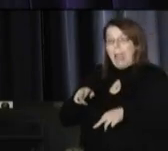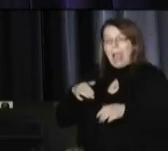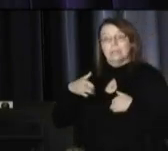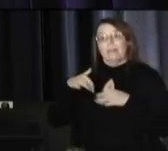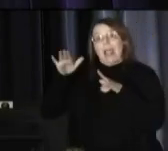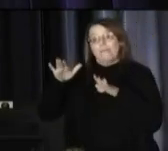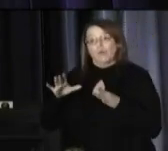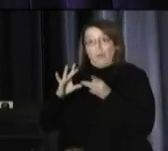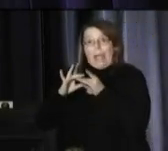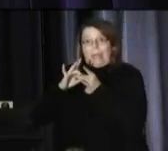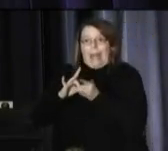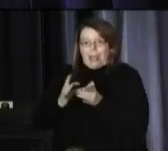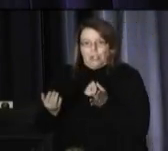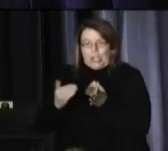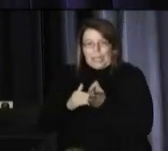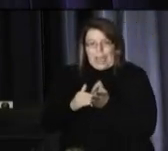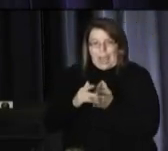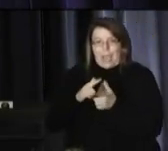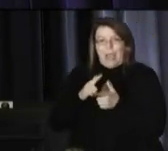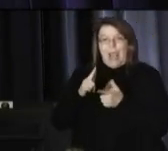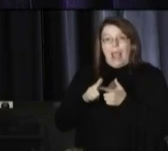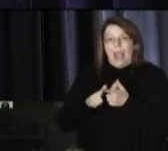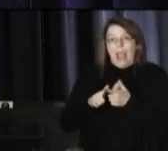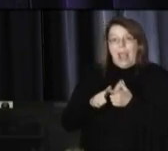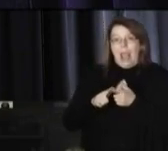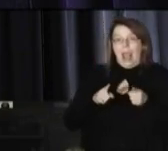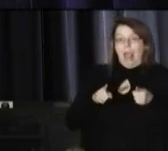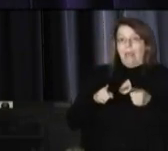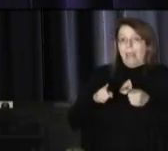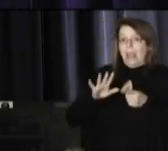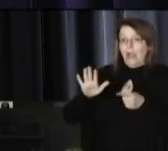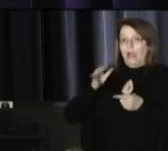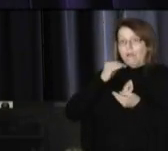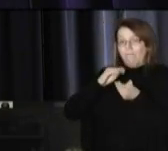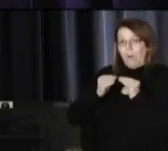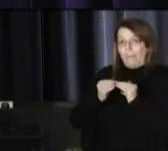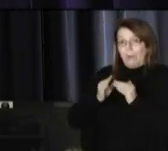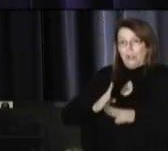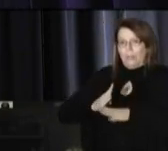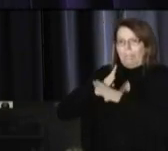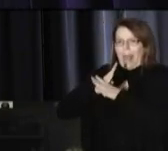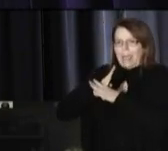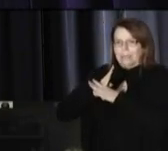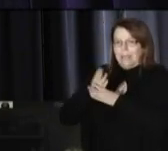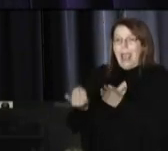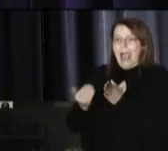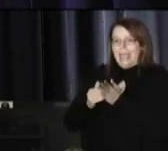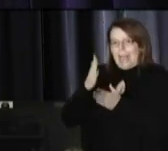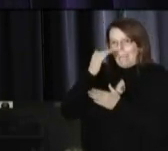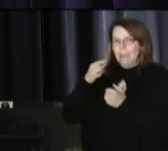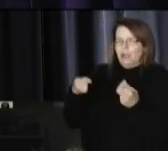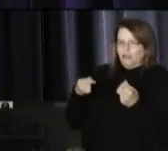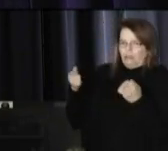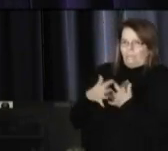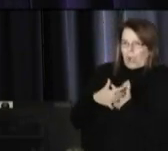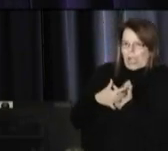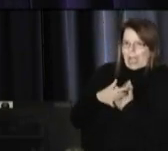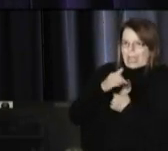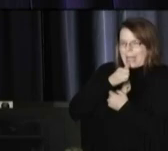connection again, and then she blocks his number, again, because of those fears and